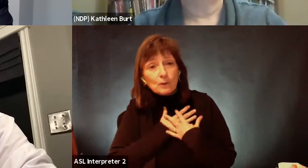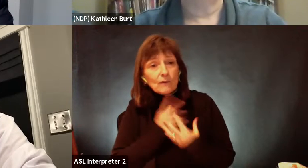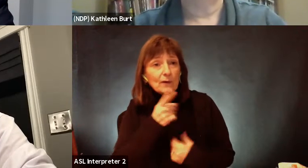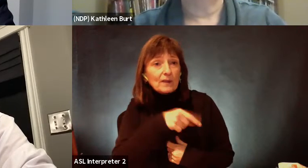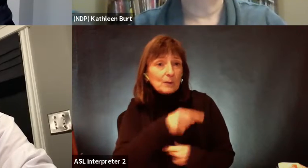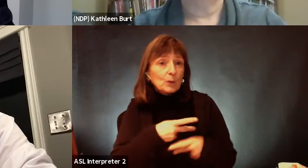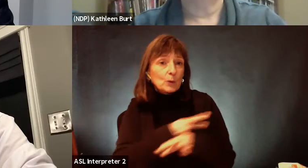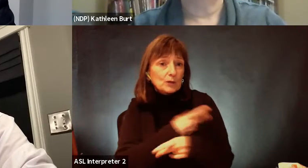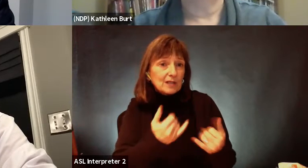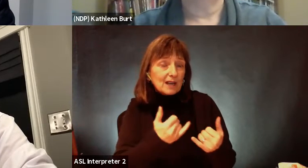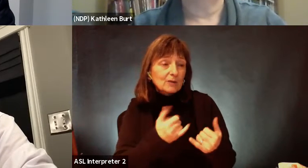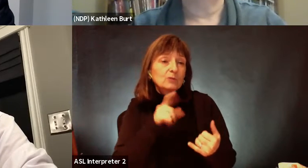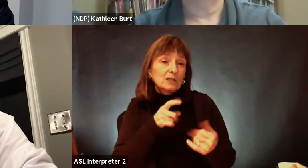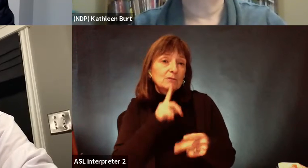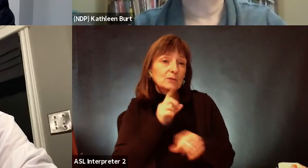our friends.